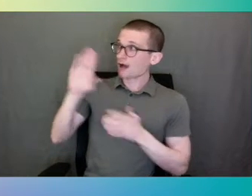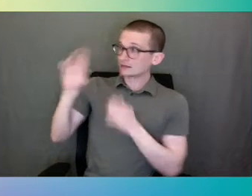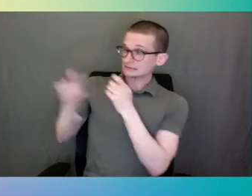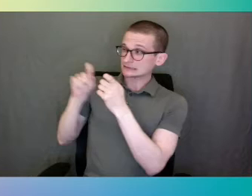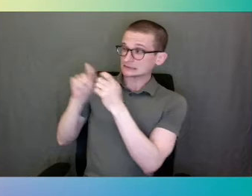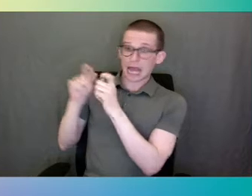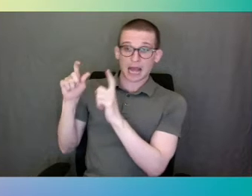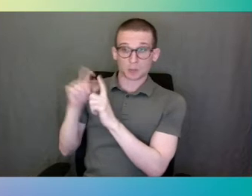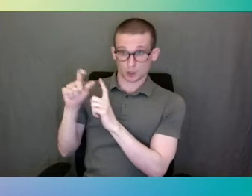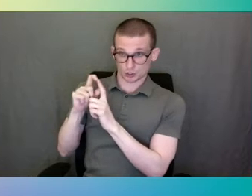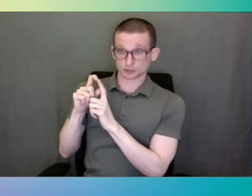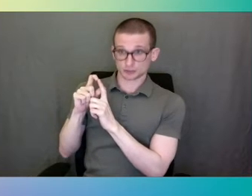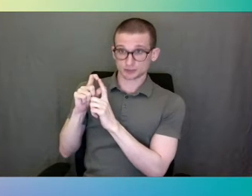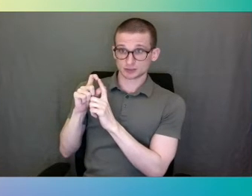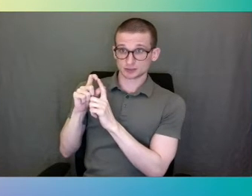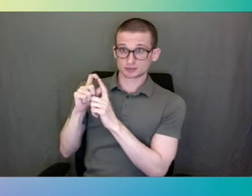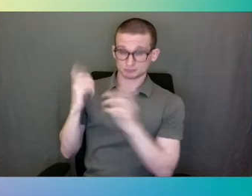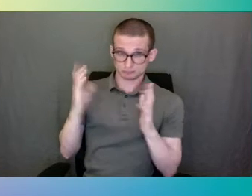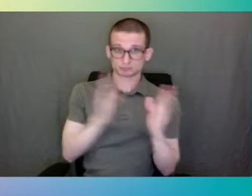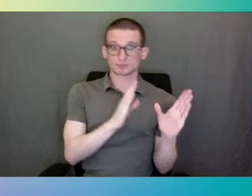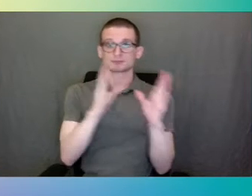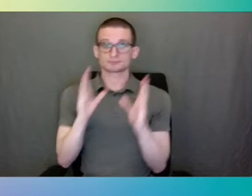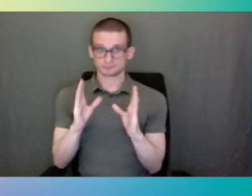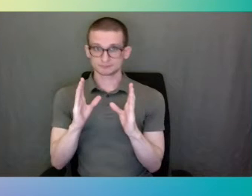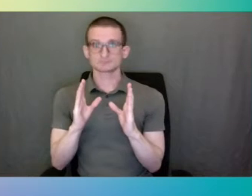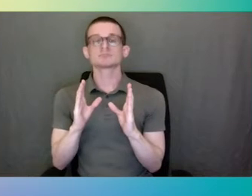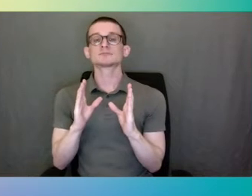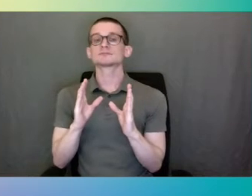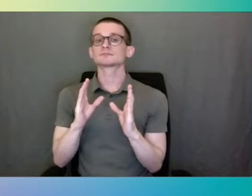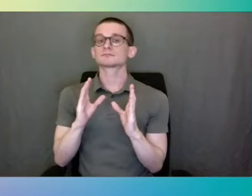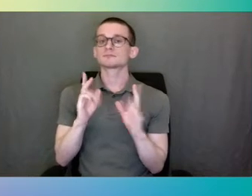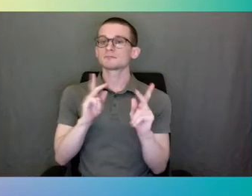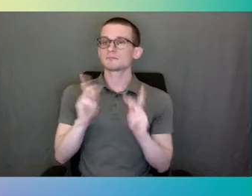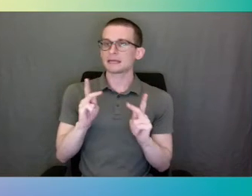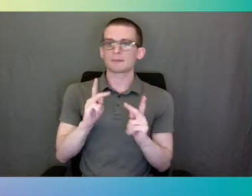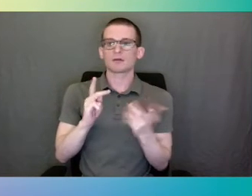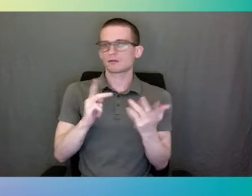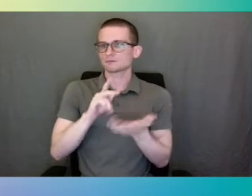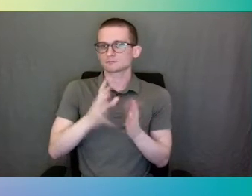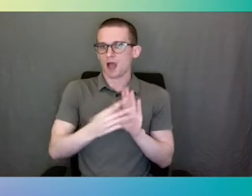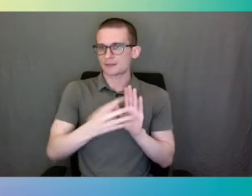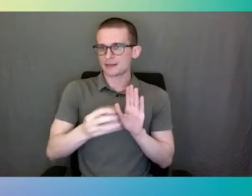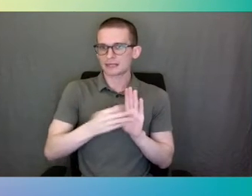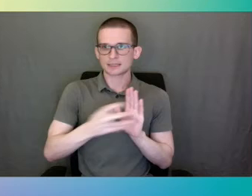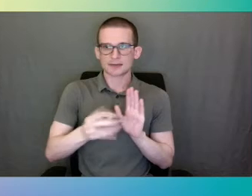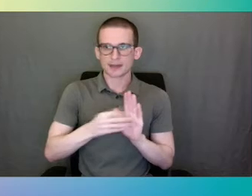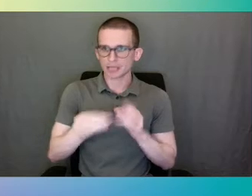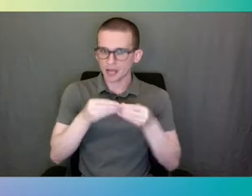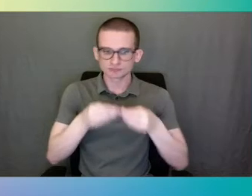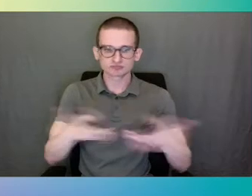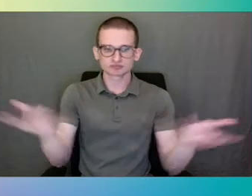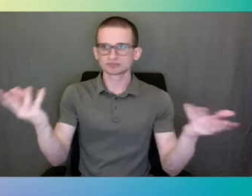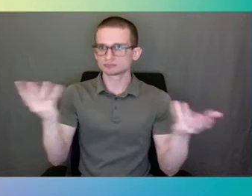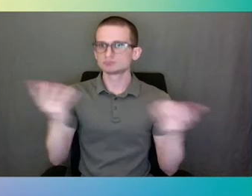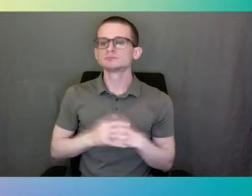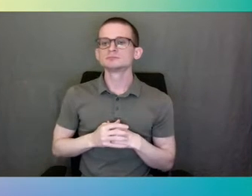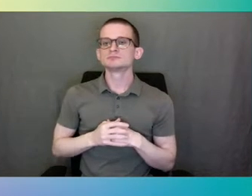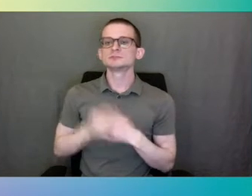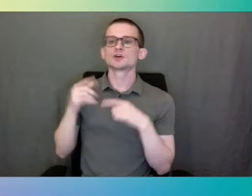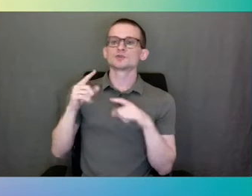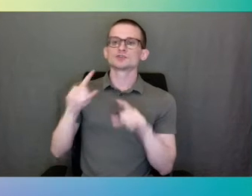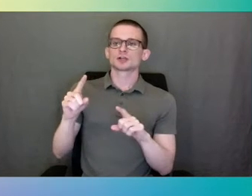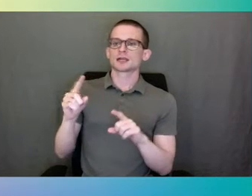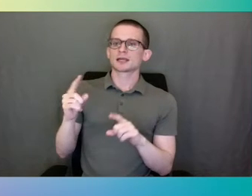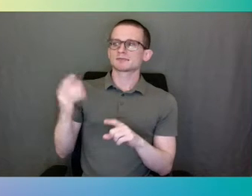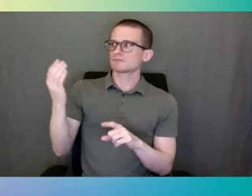middle category here, scribes copy the scripture and it gets distributed. So over the past couple of thousand